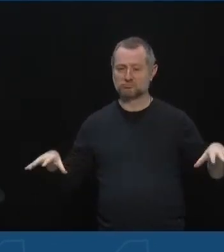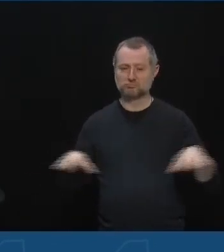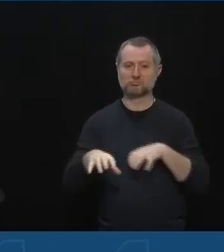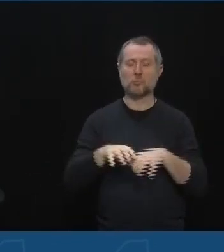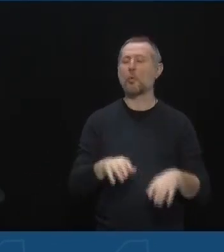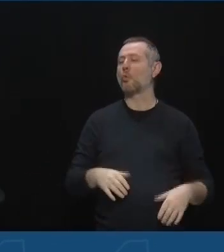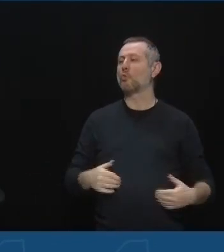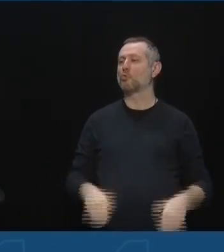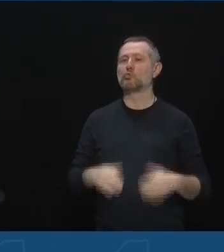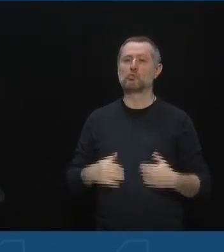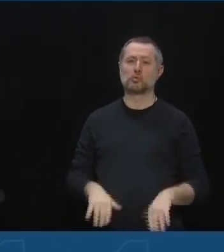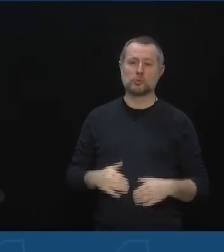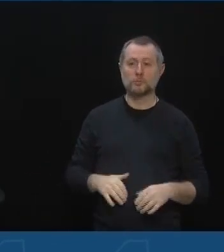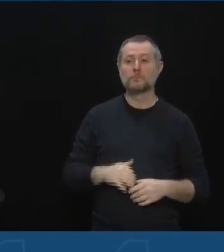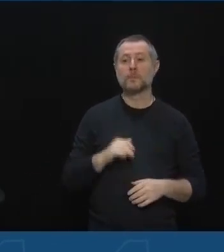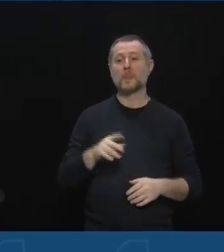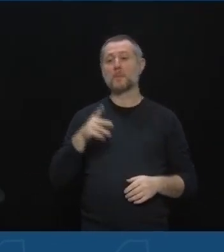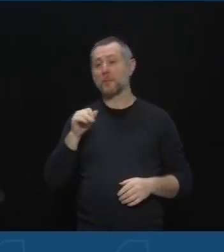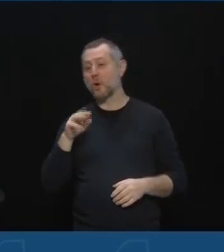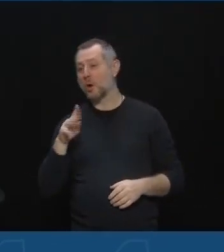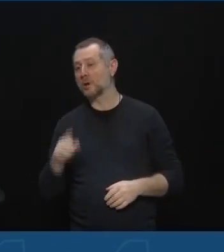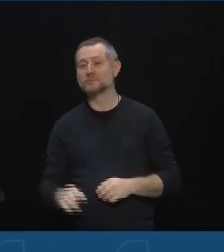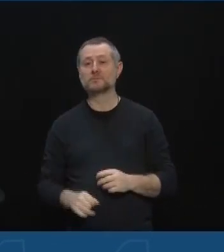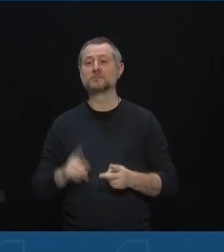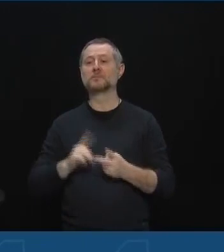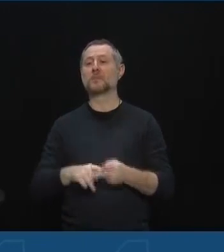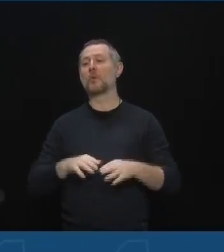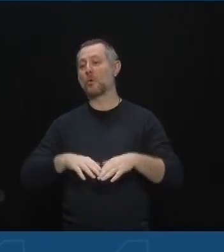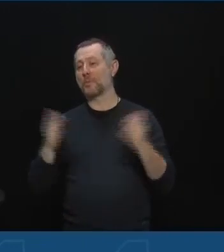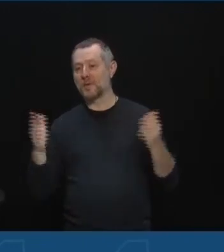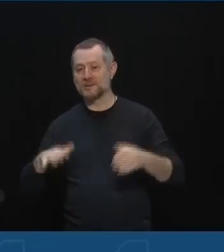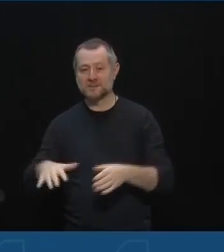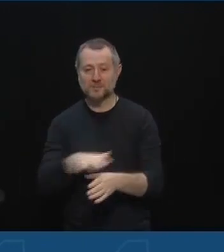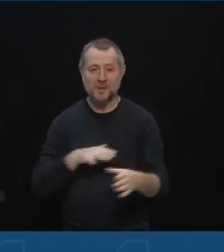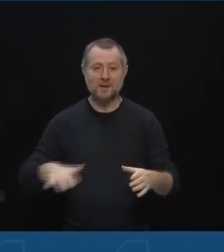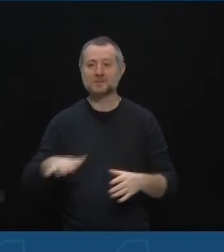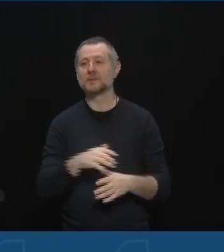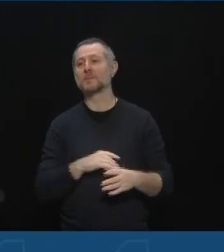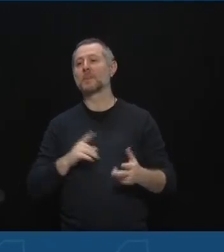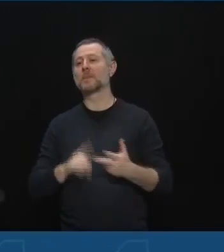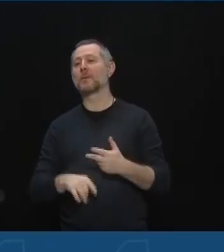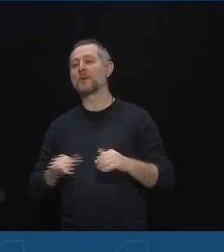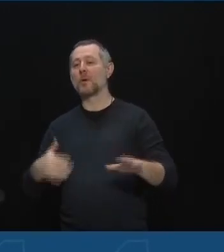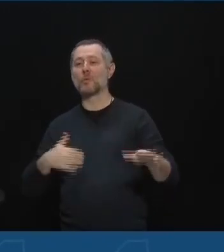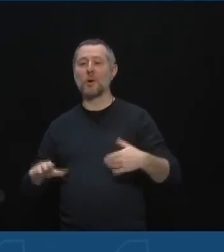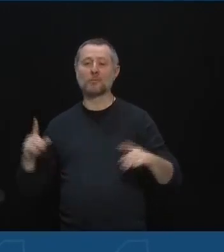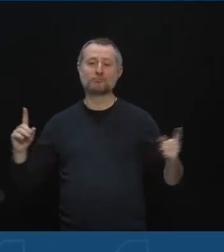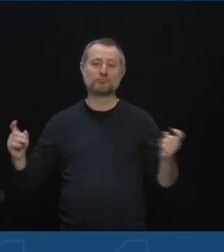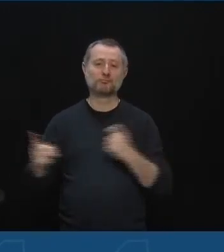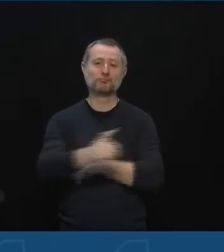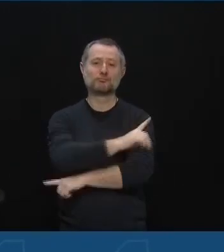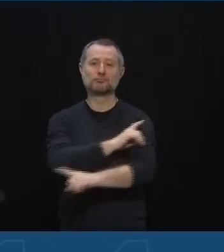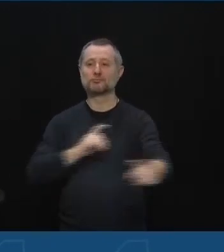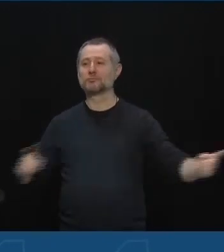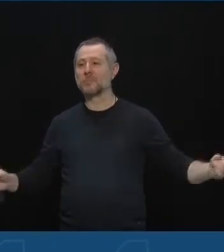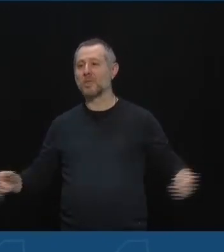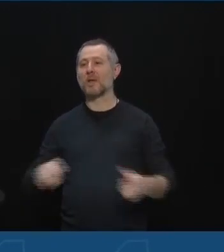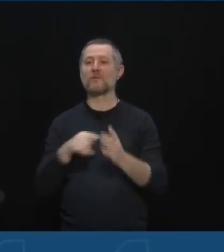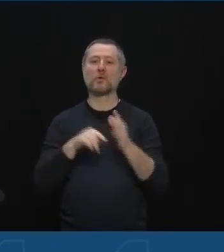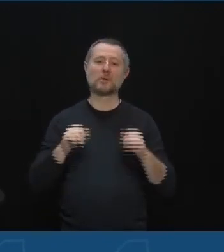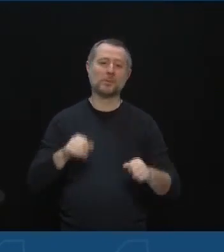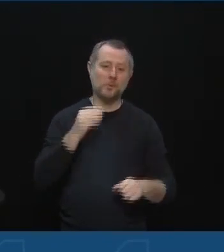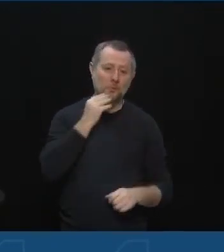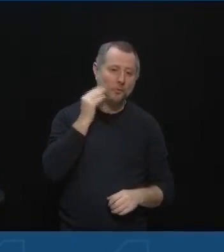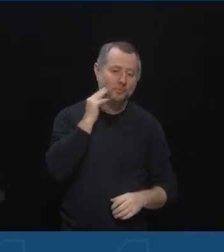Parks, open spaces, walkable streets, boutique districts, and affordable homes. The physical structures